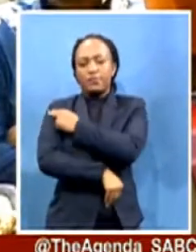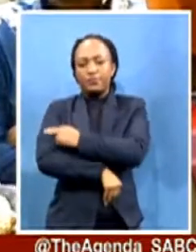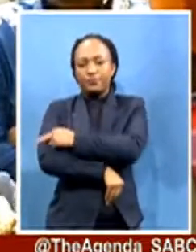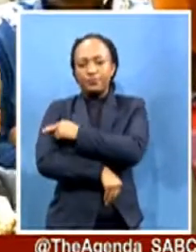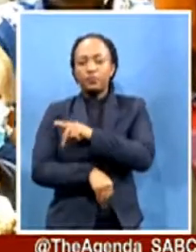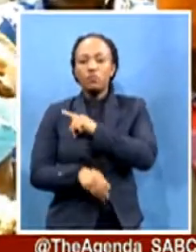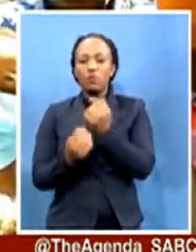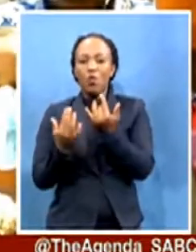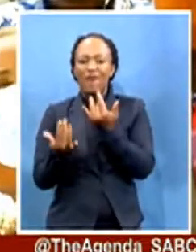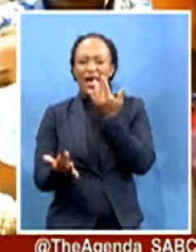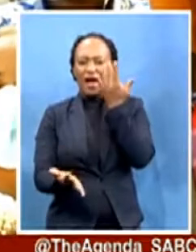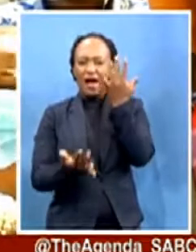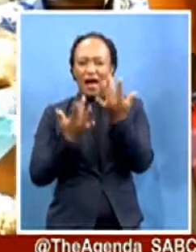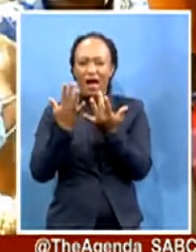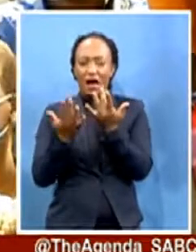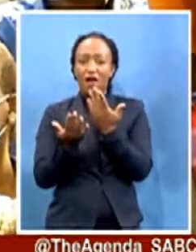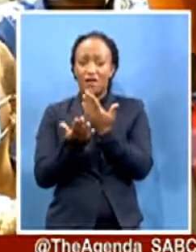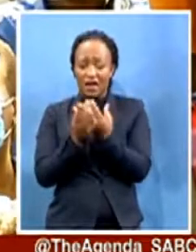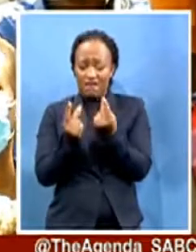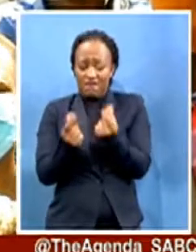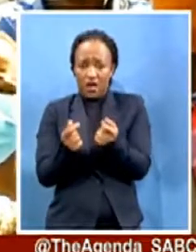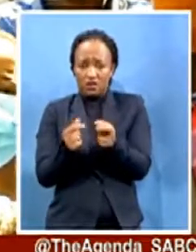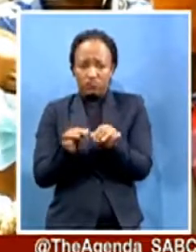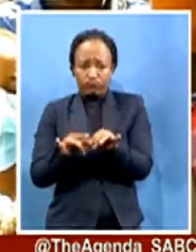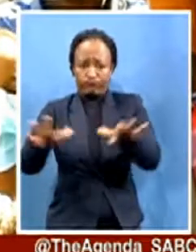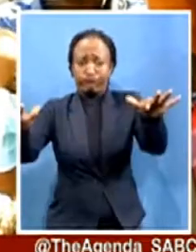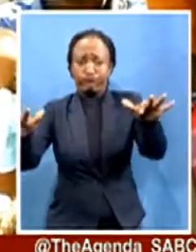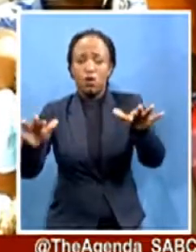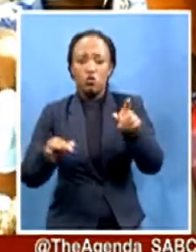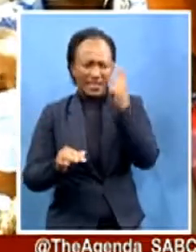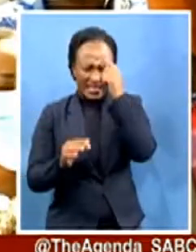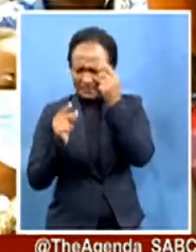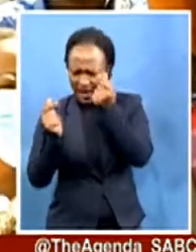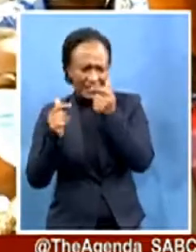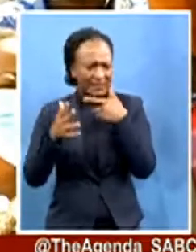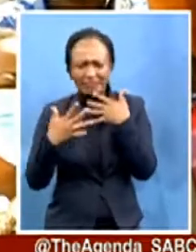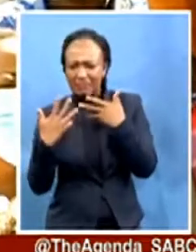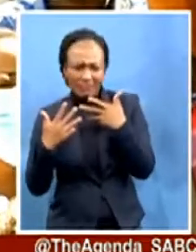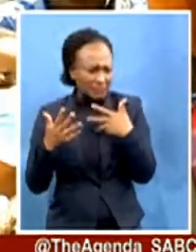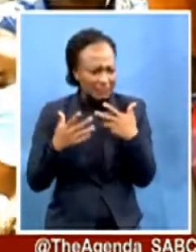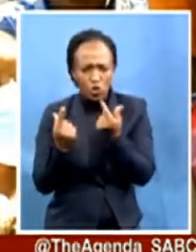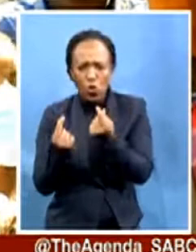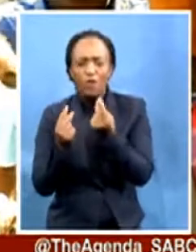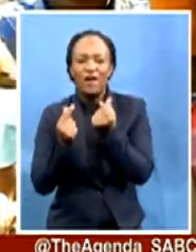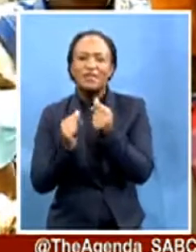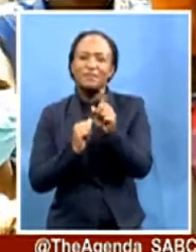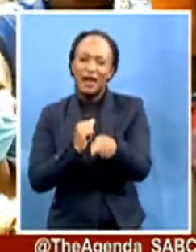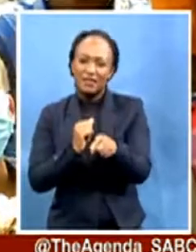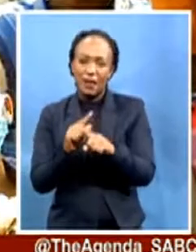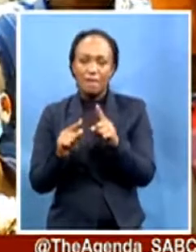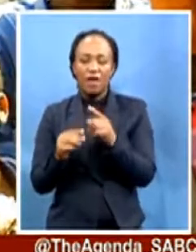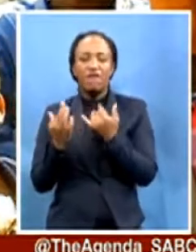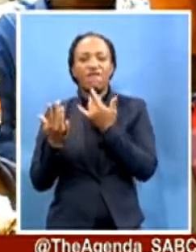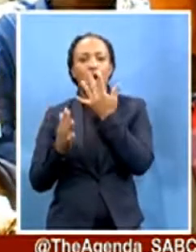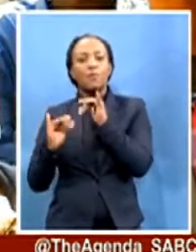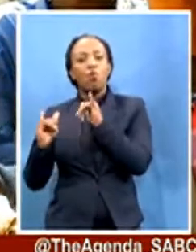and you have to think fast and act quickly as well. And the fire doesn't wait until you have got full complement. It